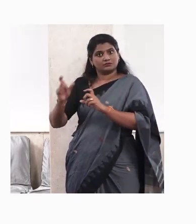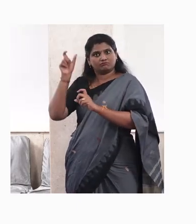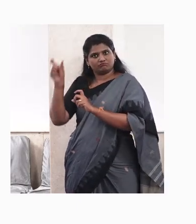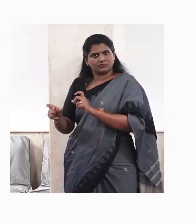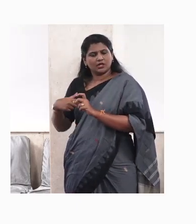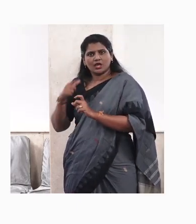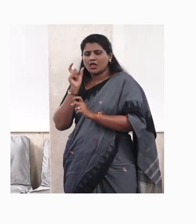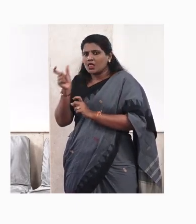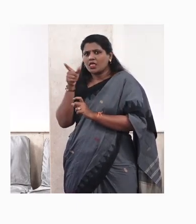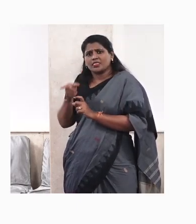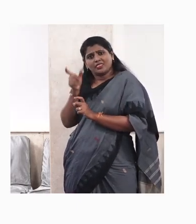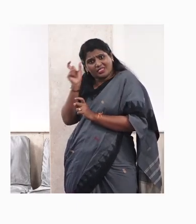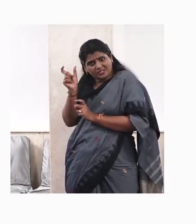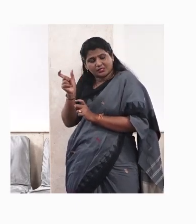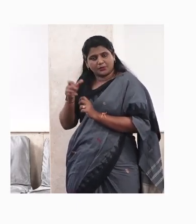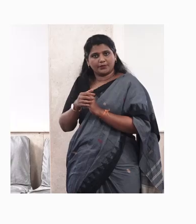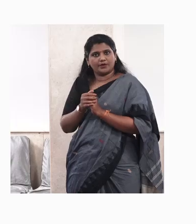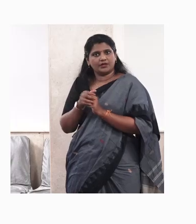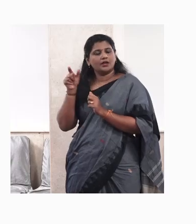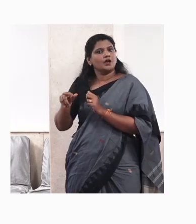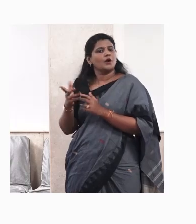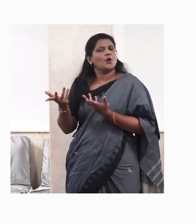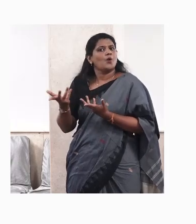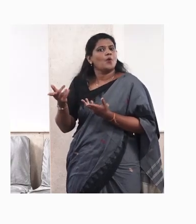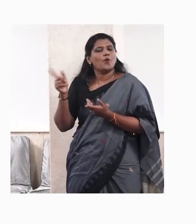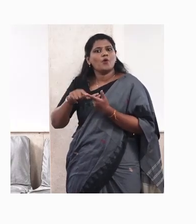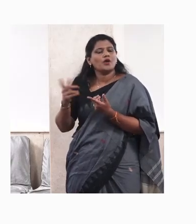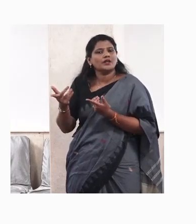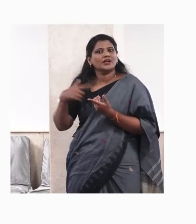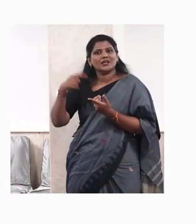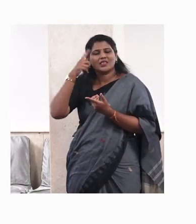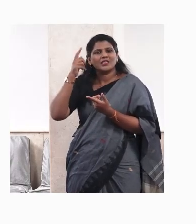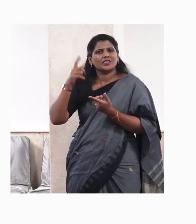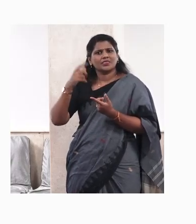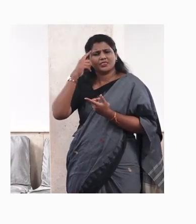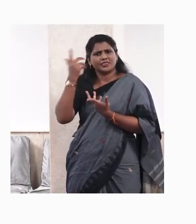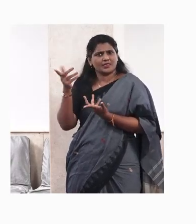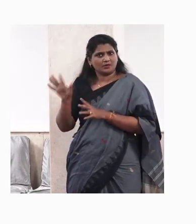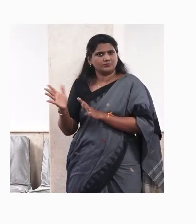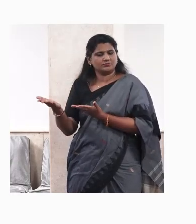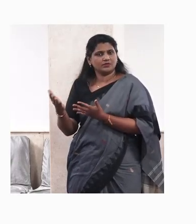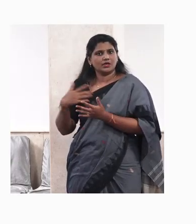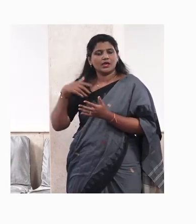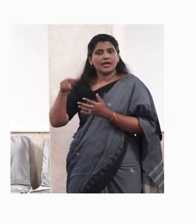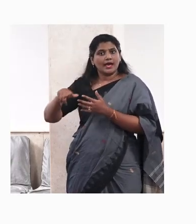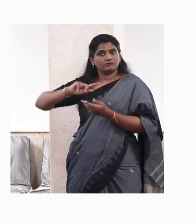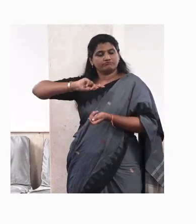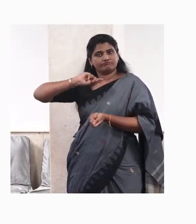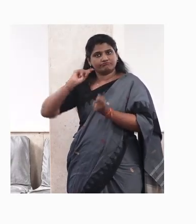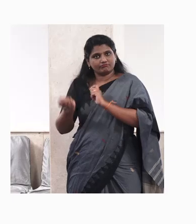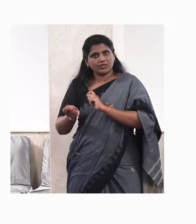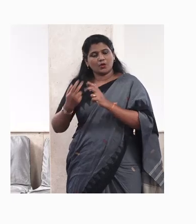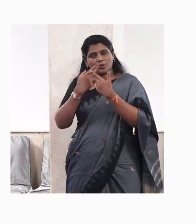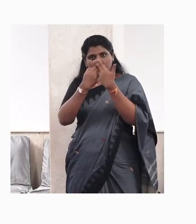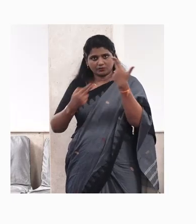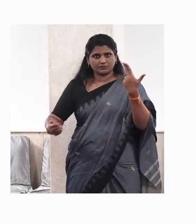particular statement, what kind of feeling or what kind of thought process the user, and this changed the whole narrative.